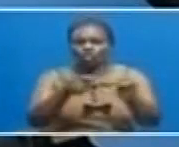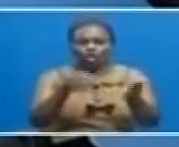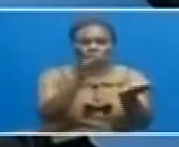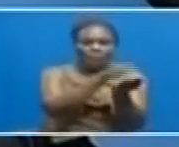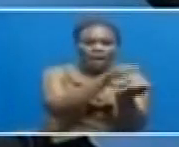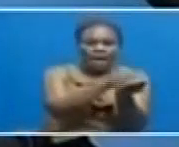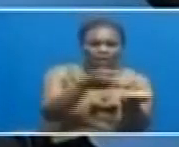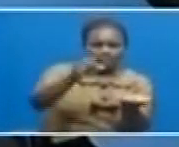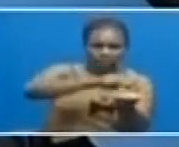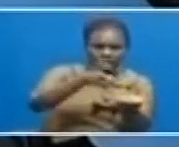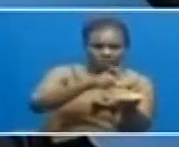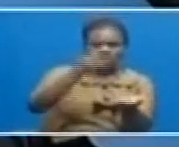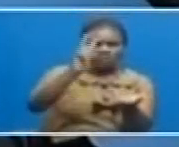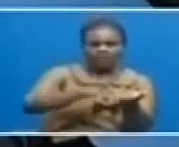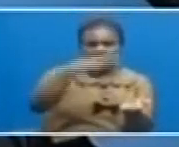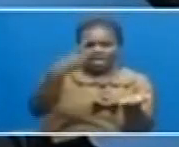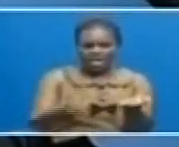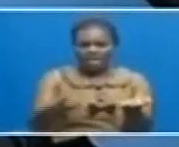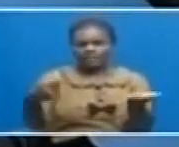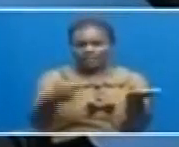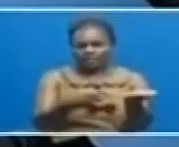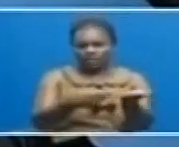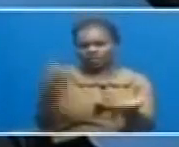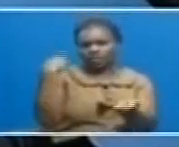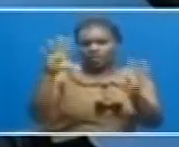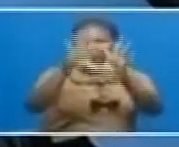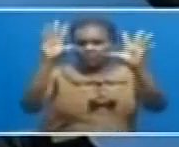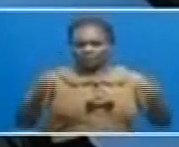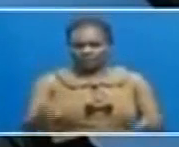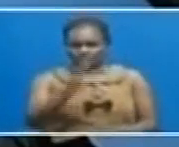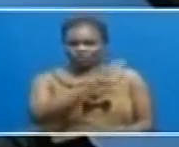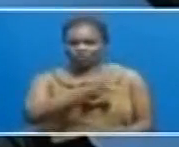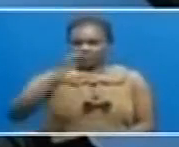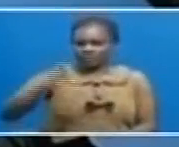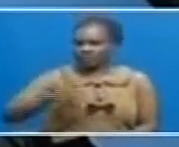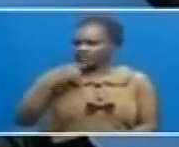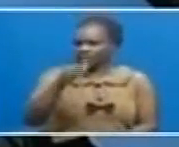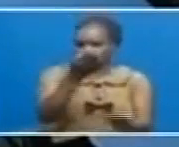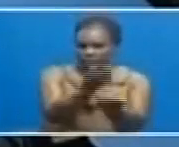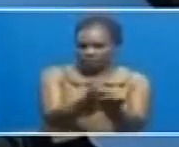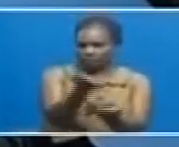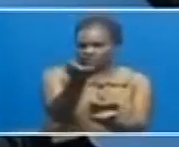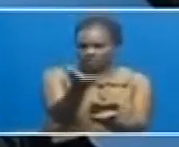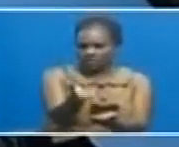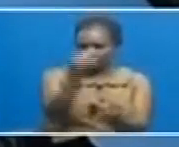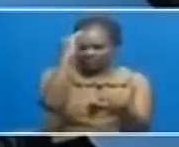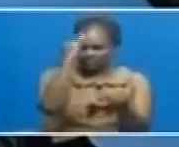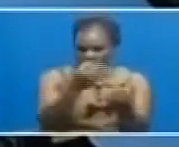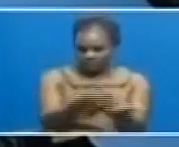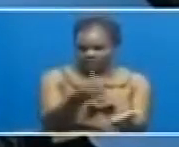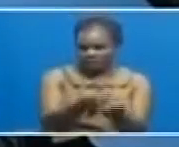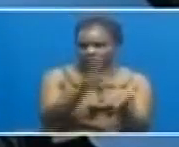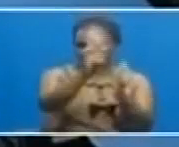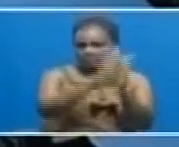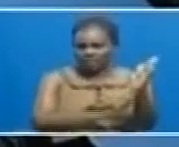law flopped on a technicality yesterday after the Budget and Appropriations Committee said the proposed amendments to the finance bill went